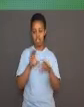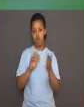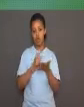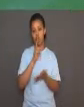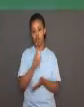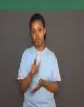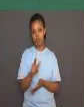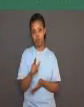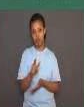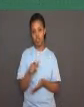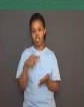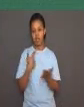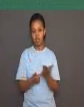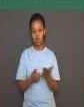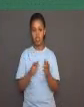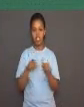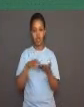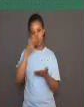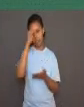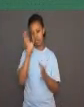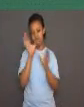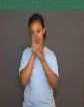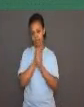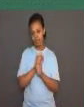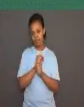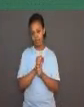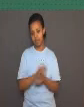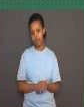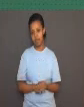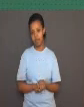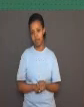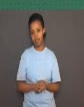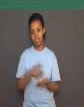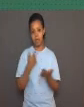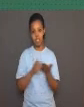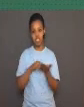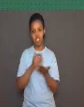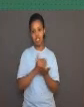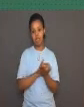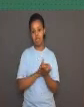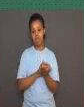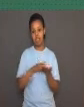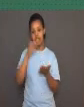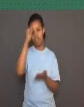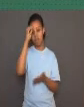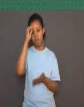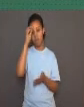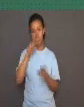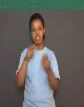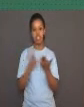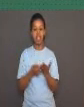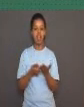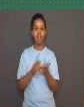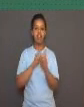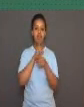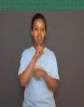movements. We have reached the end of our lesson for today, students. In this lesson, we learned